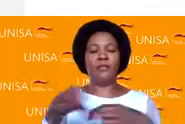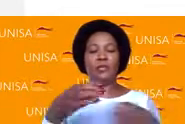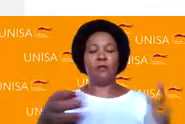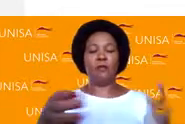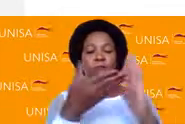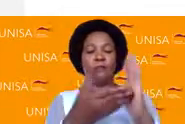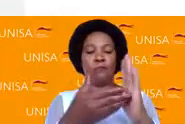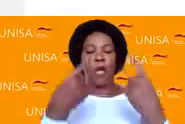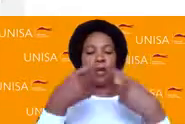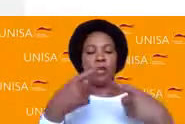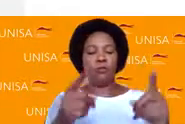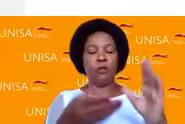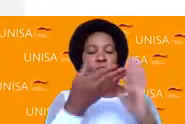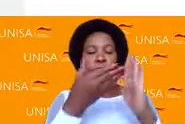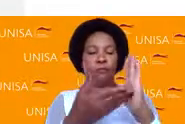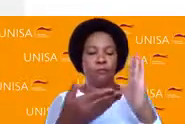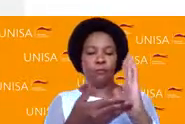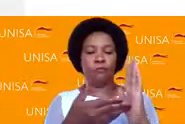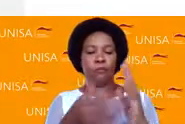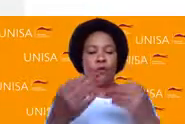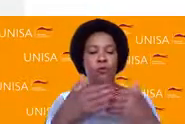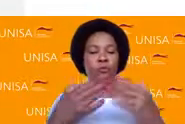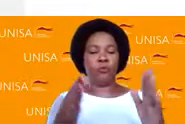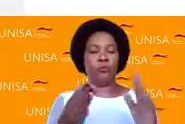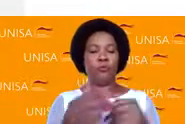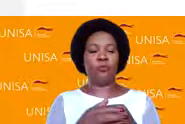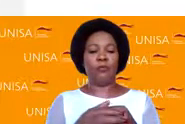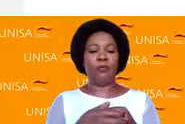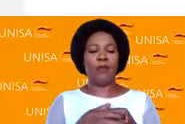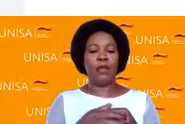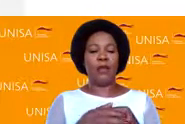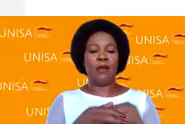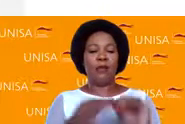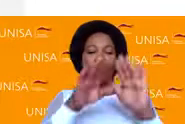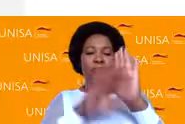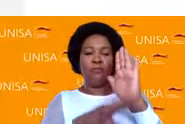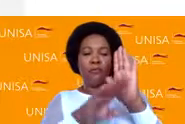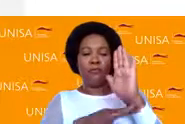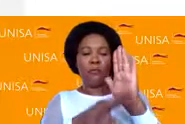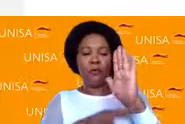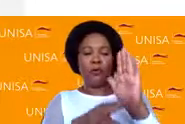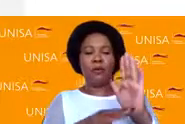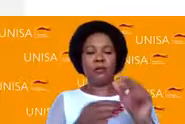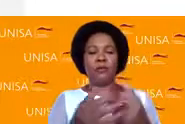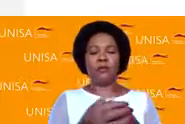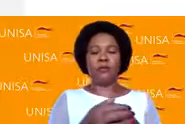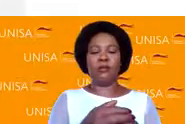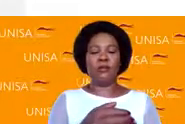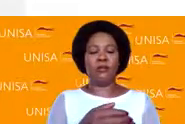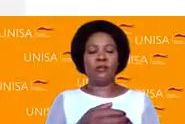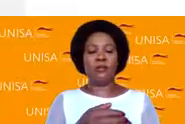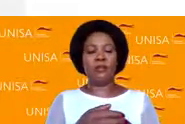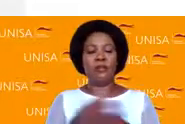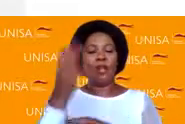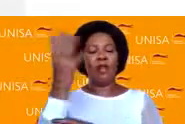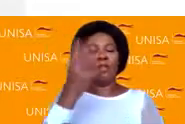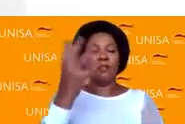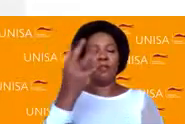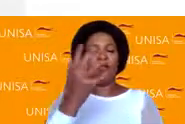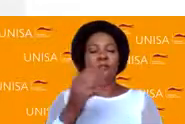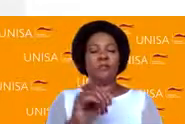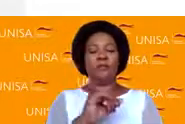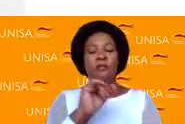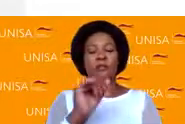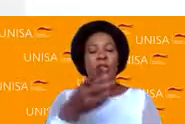as well to open the drawer further. So at the bottom, you'll generally, the lecturers will divide it into